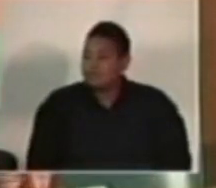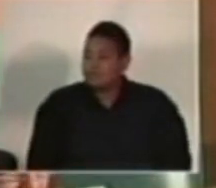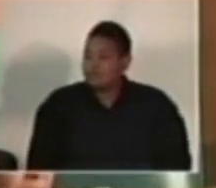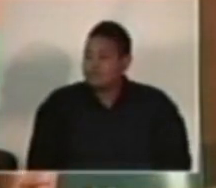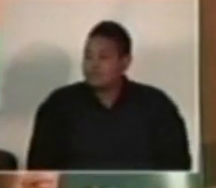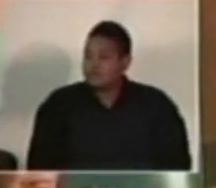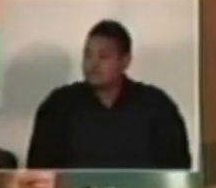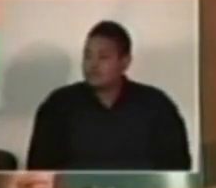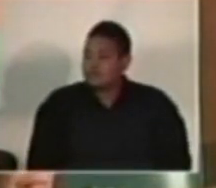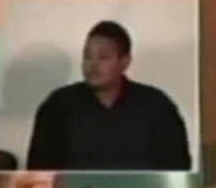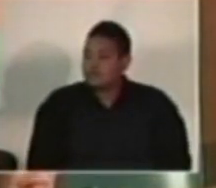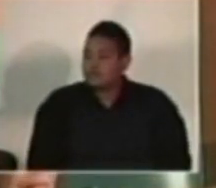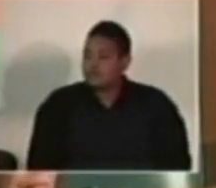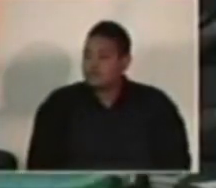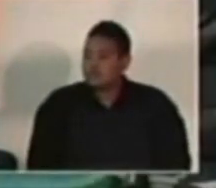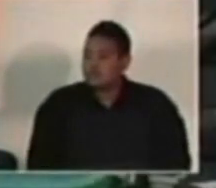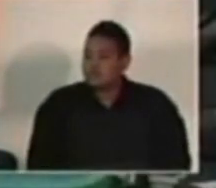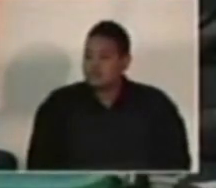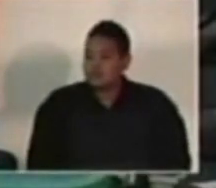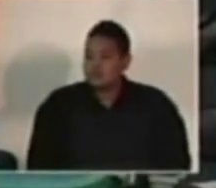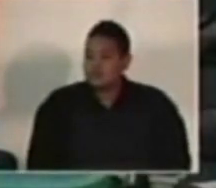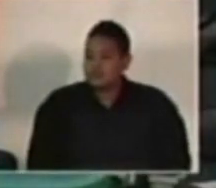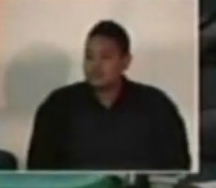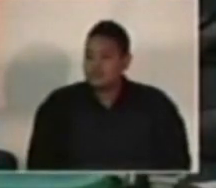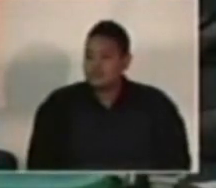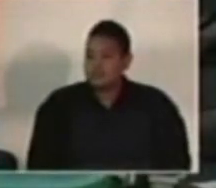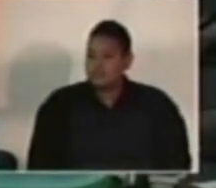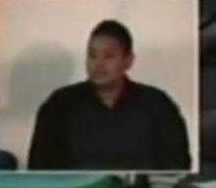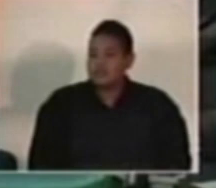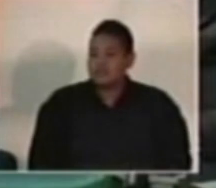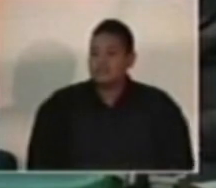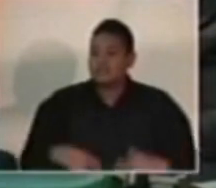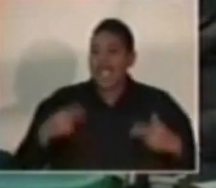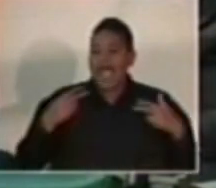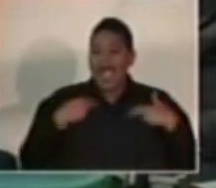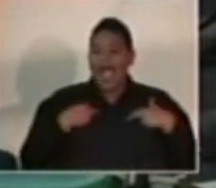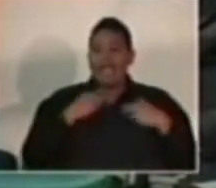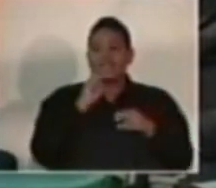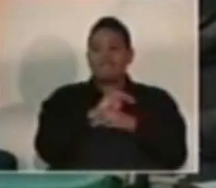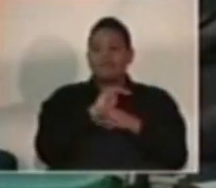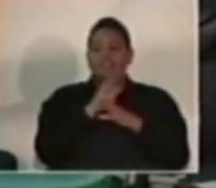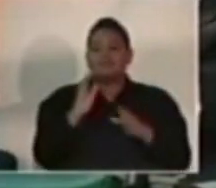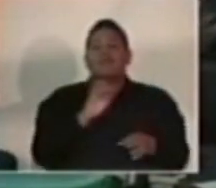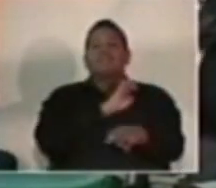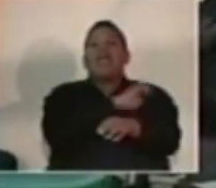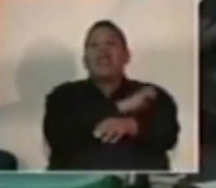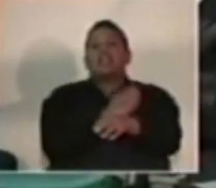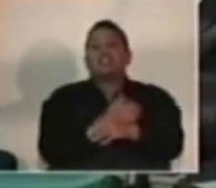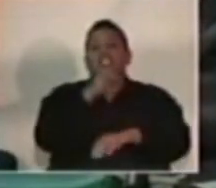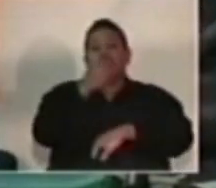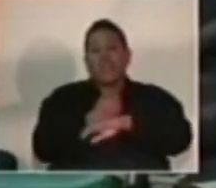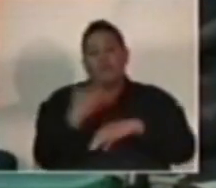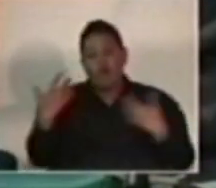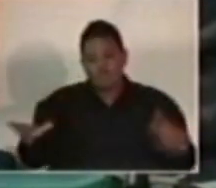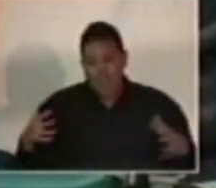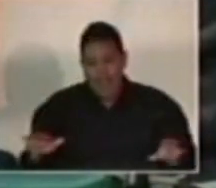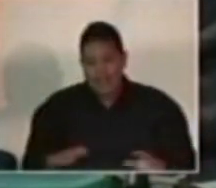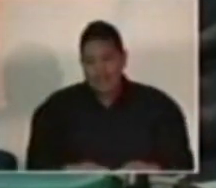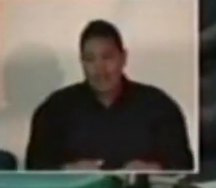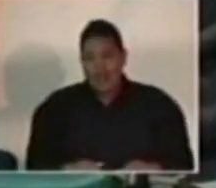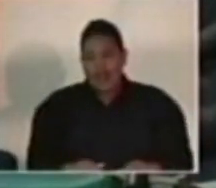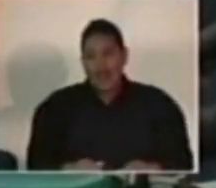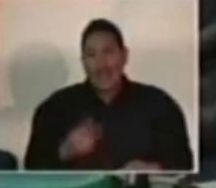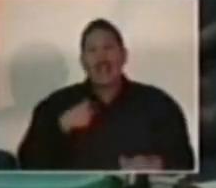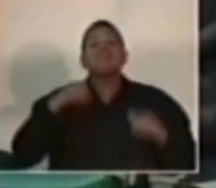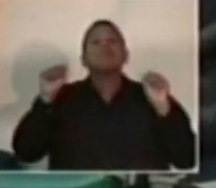Mr. Speaker, let me make it quite clear. I have a Minister of Energy in place. And I have no intention